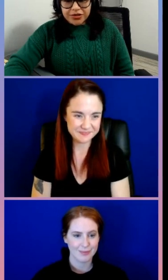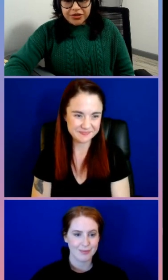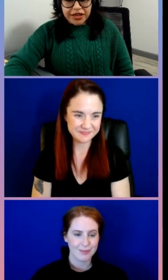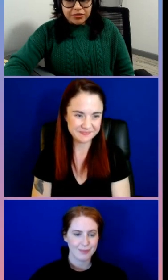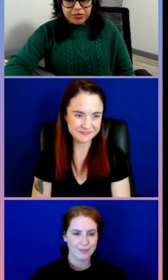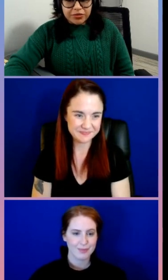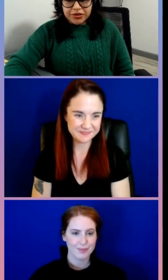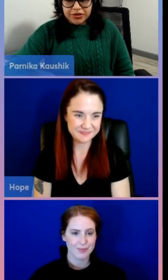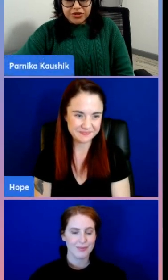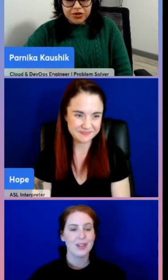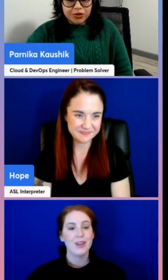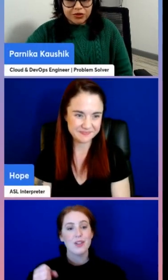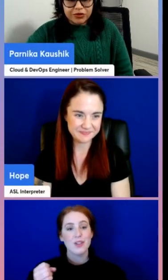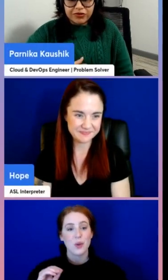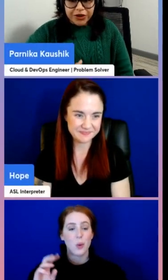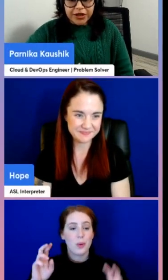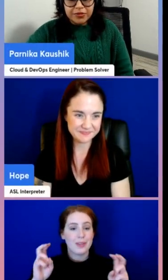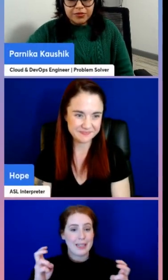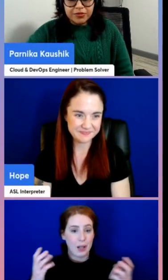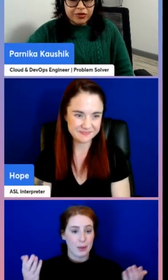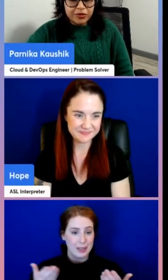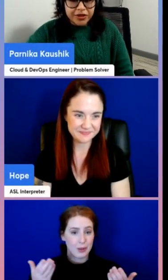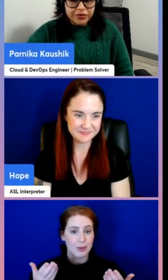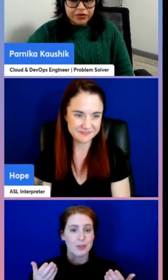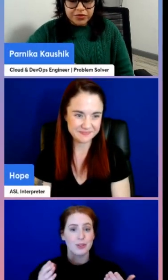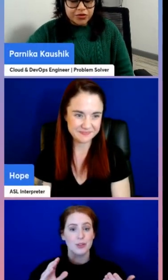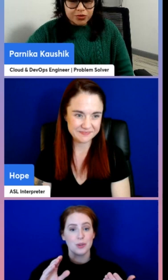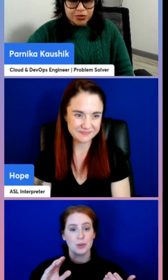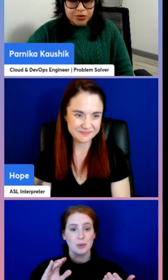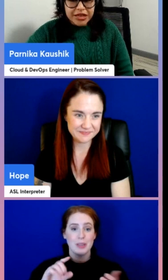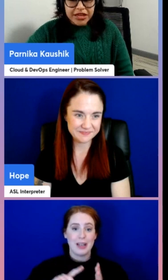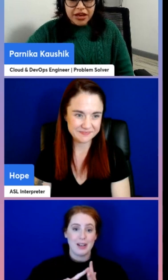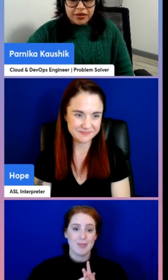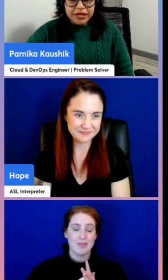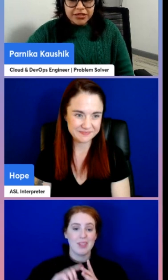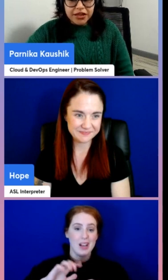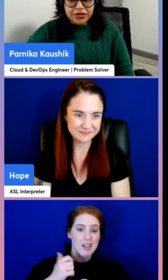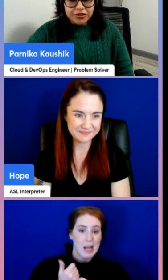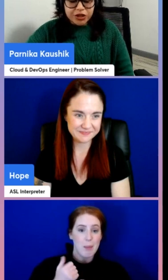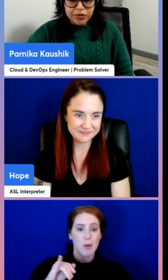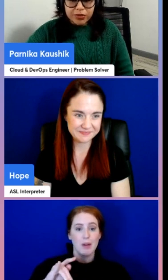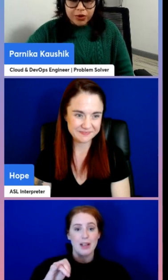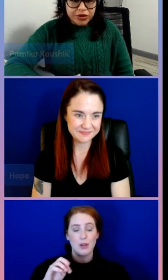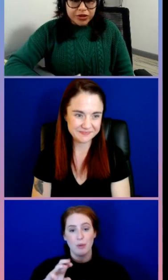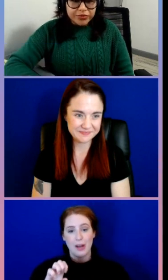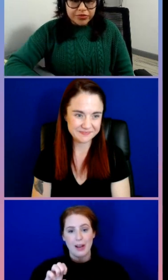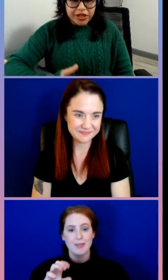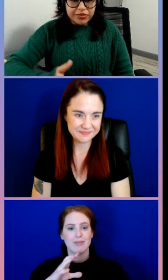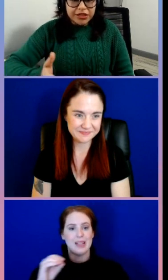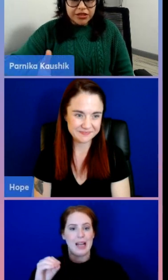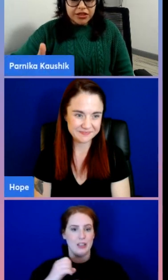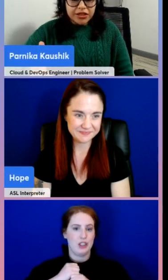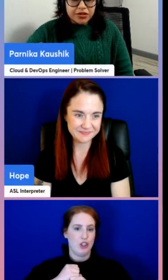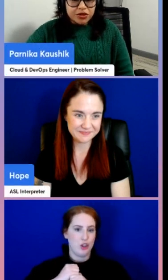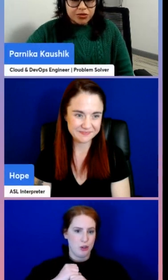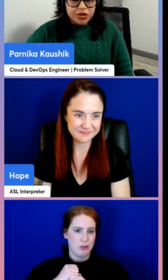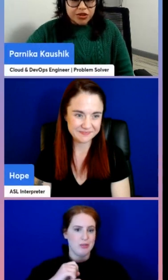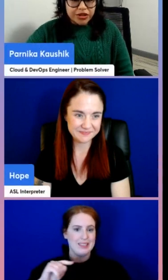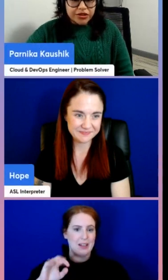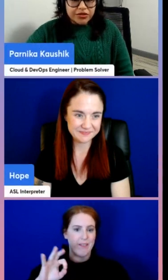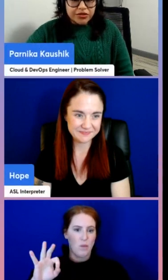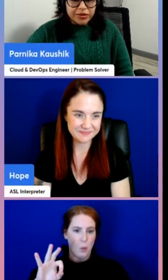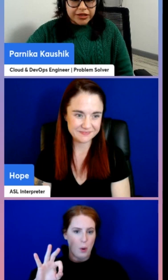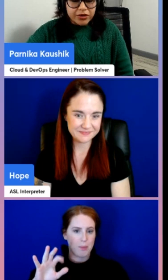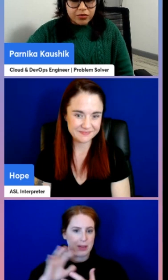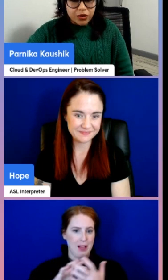here is to enable, integrate, and secure for very powerful platforms or tools, and I'm excited to share my work with you. Namely, the